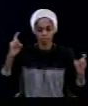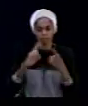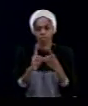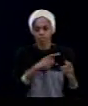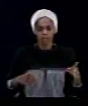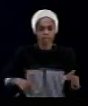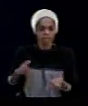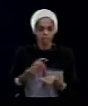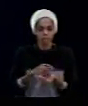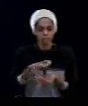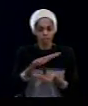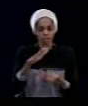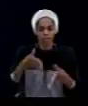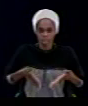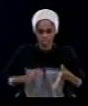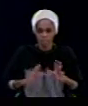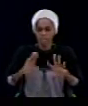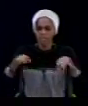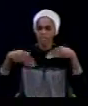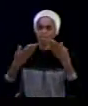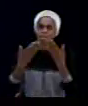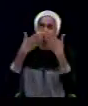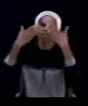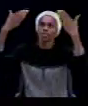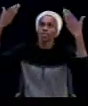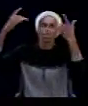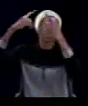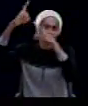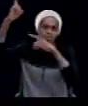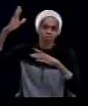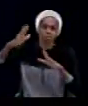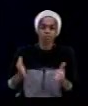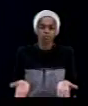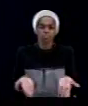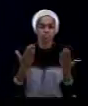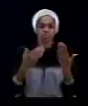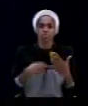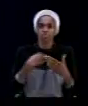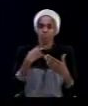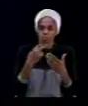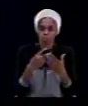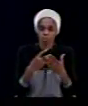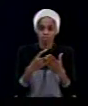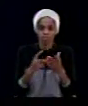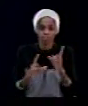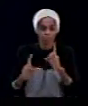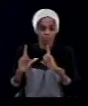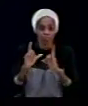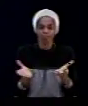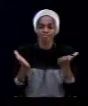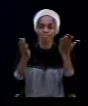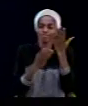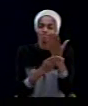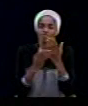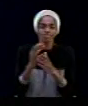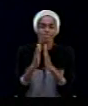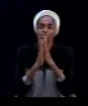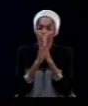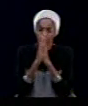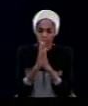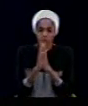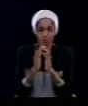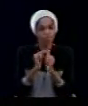to the Lord for that. Raise up your voice. Pray with all your heart. Pray with all the energy that you